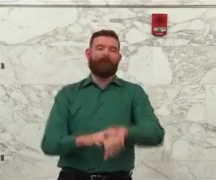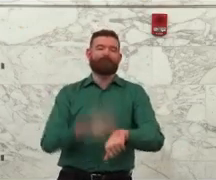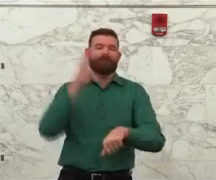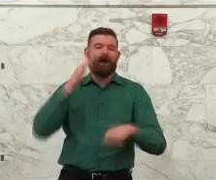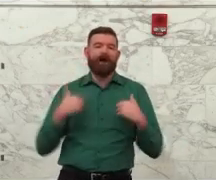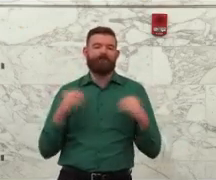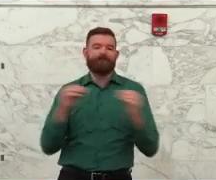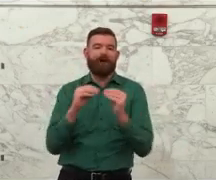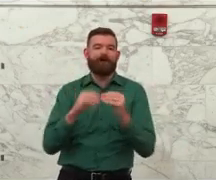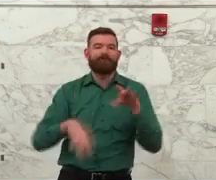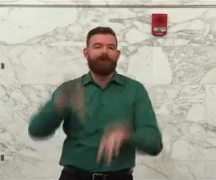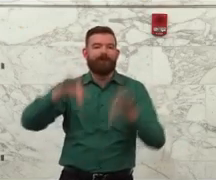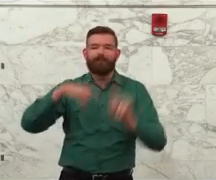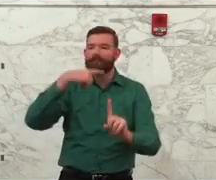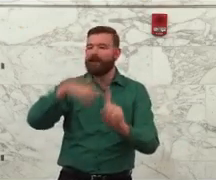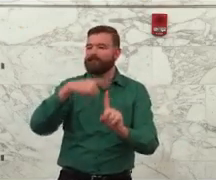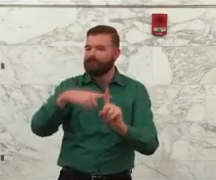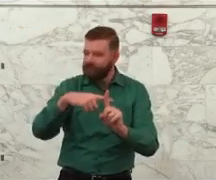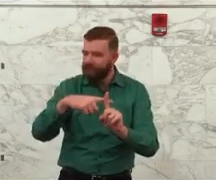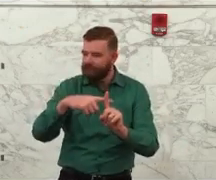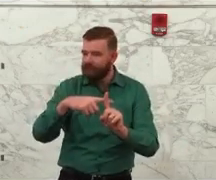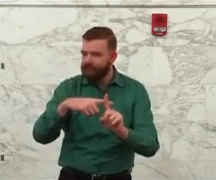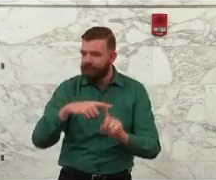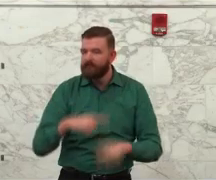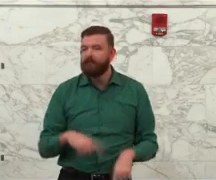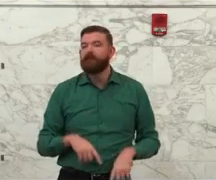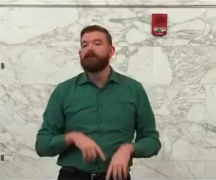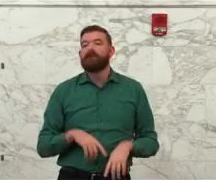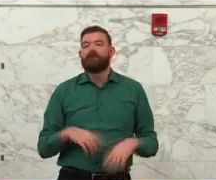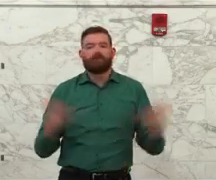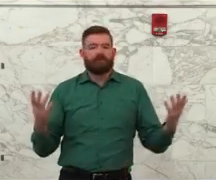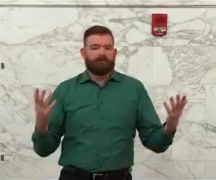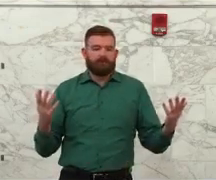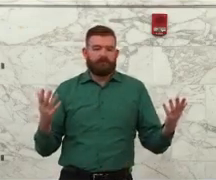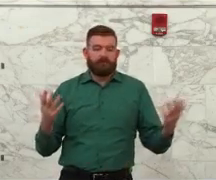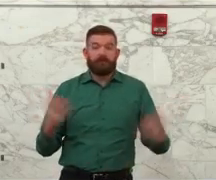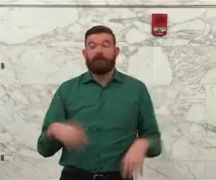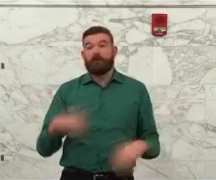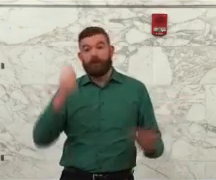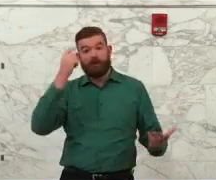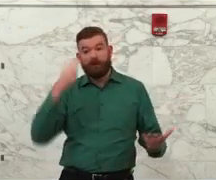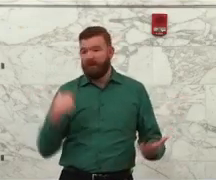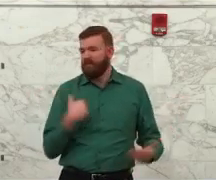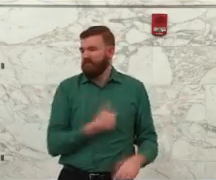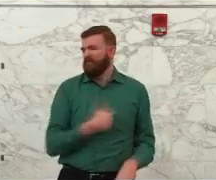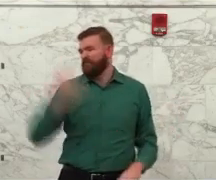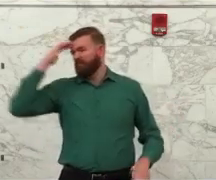patting anybody on the back here. No one's spiking any footballs. But we have been ahead of the